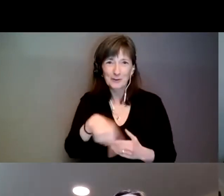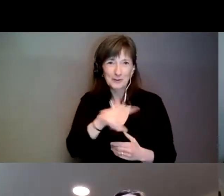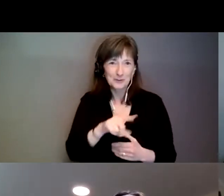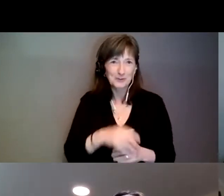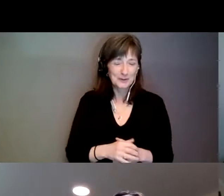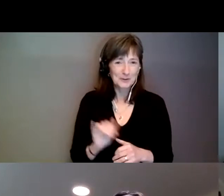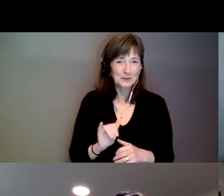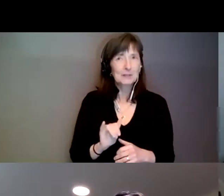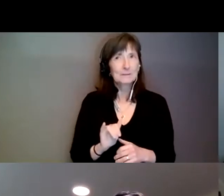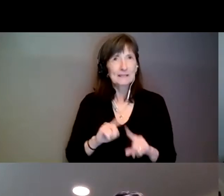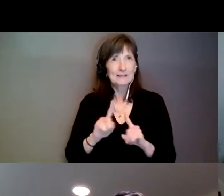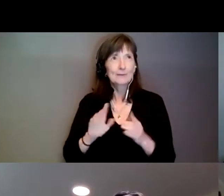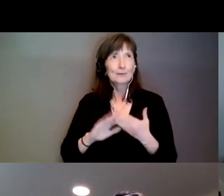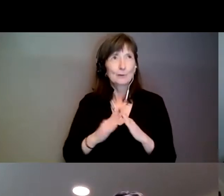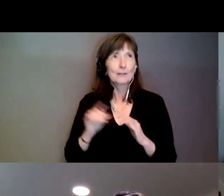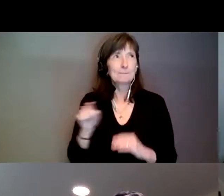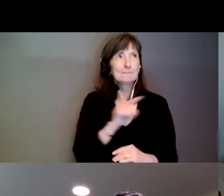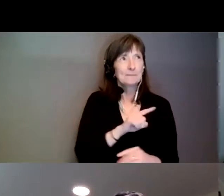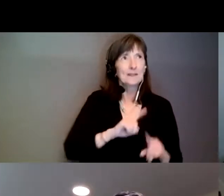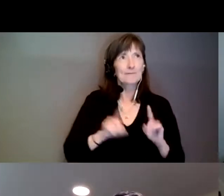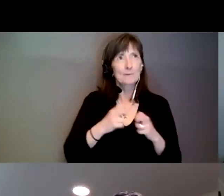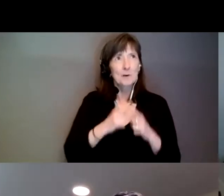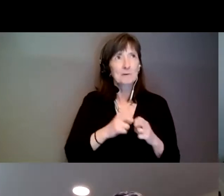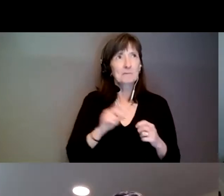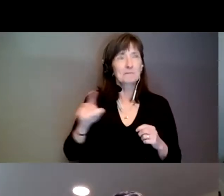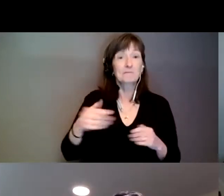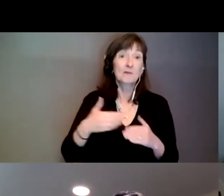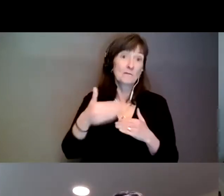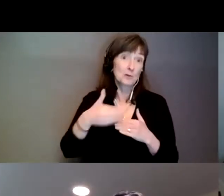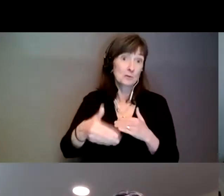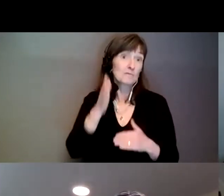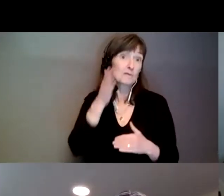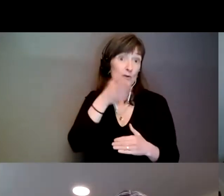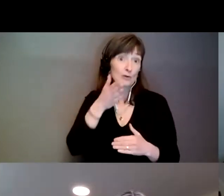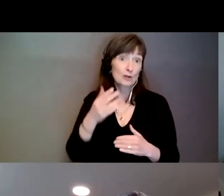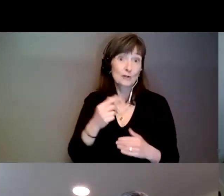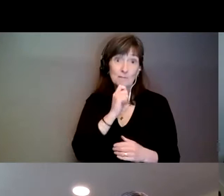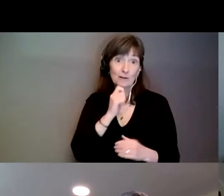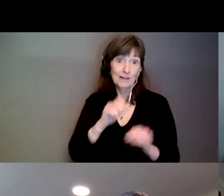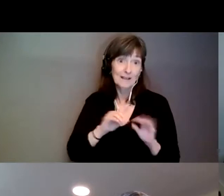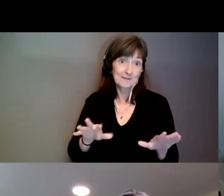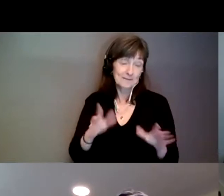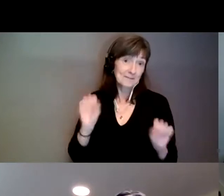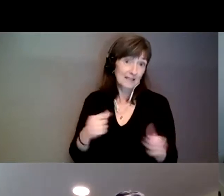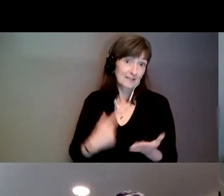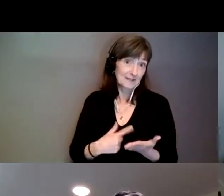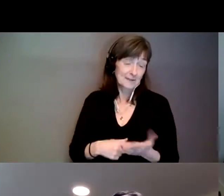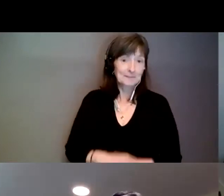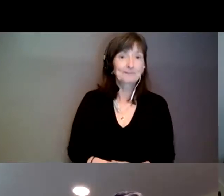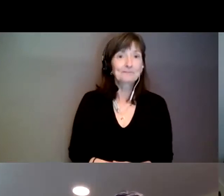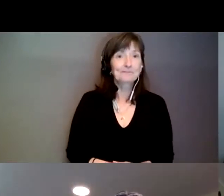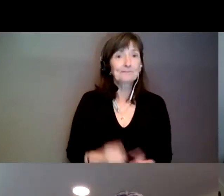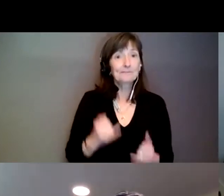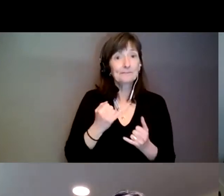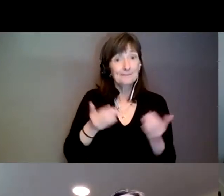engaging different communities in upcoming podcasts. One last question. How long would a